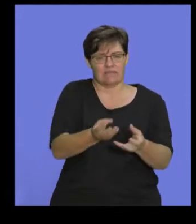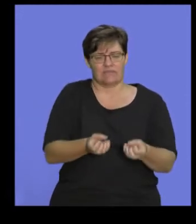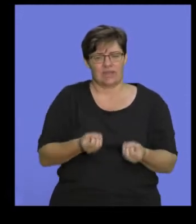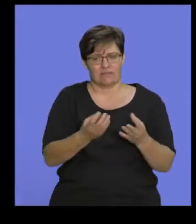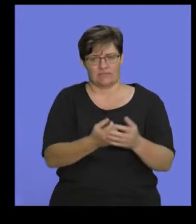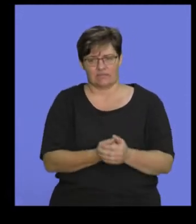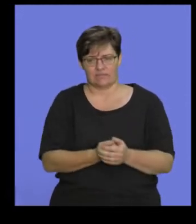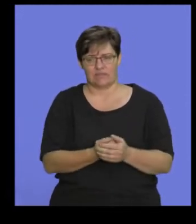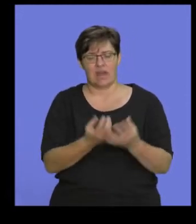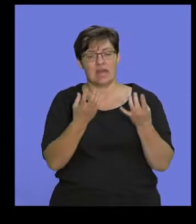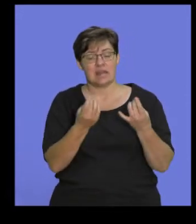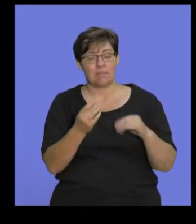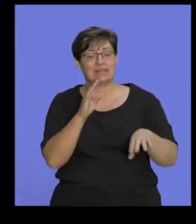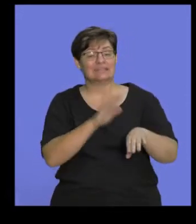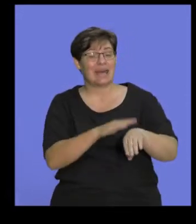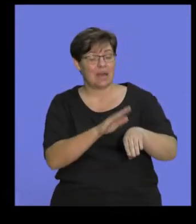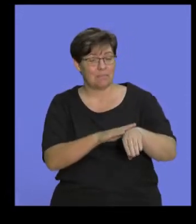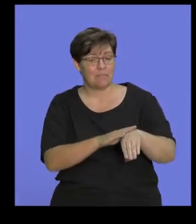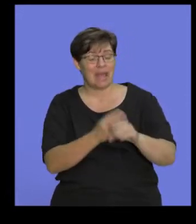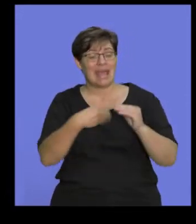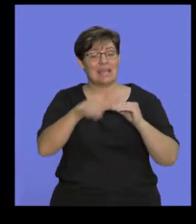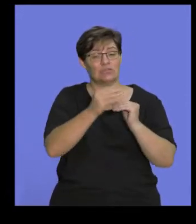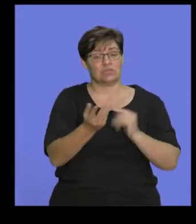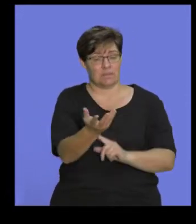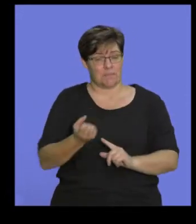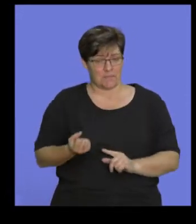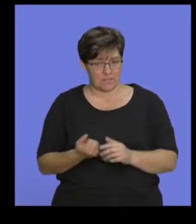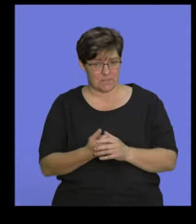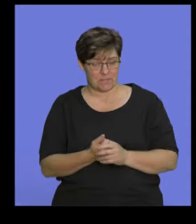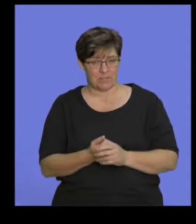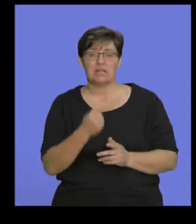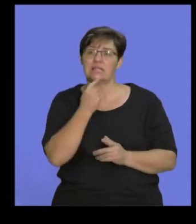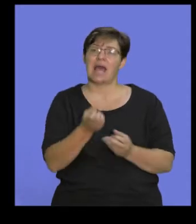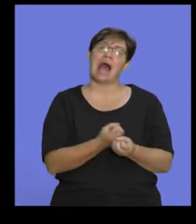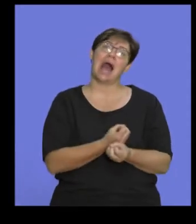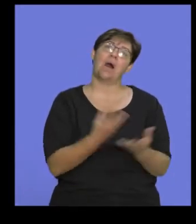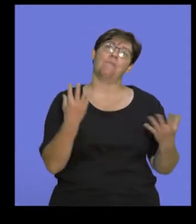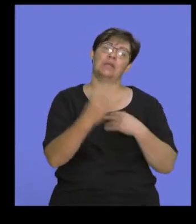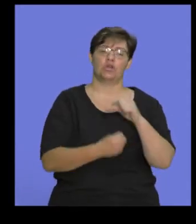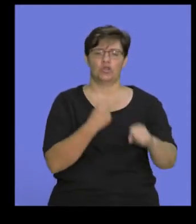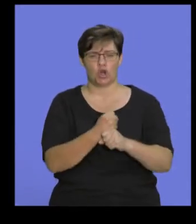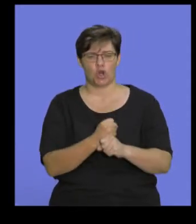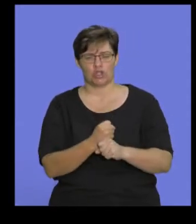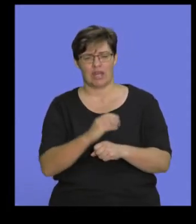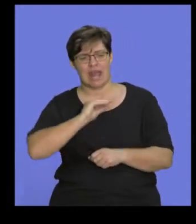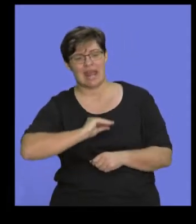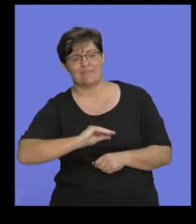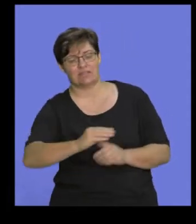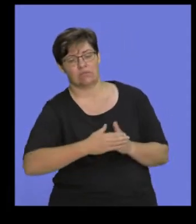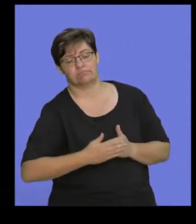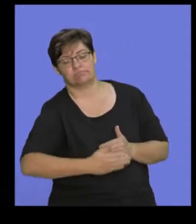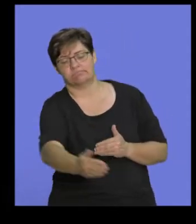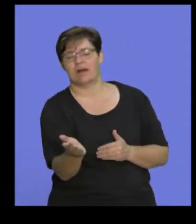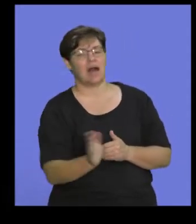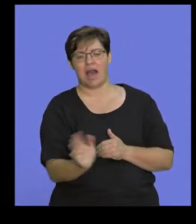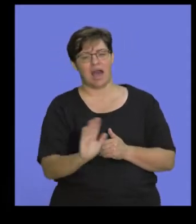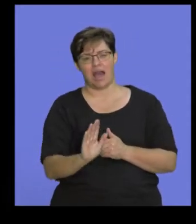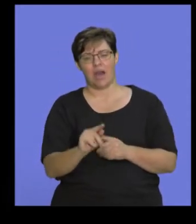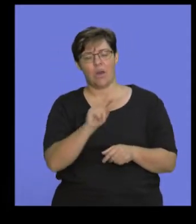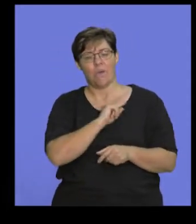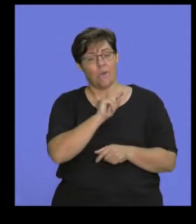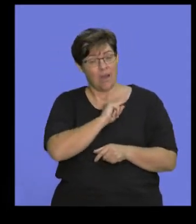says. Number of times interest is earned. It is not saying number of years the investment was for.